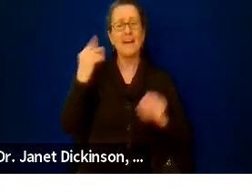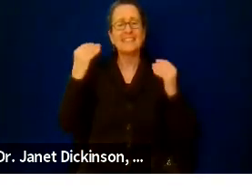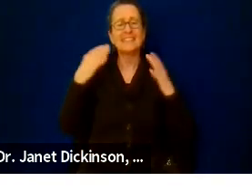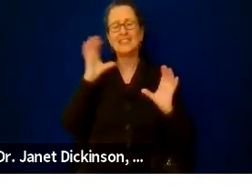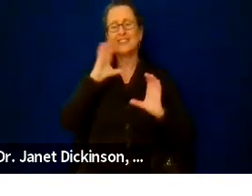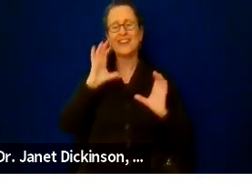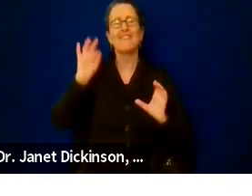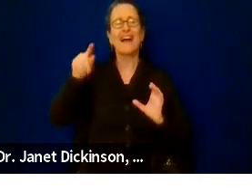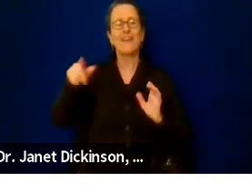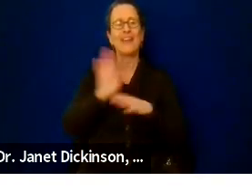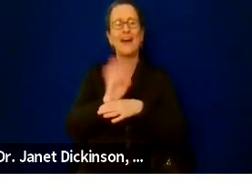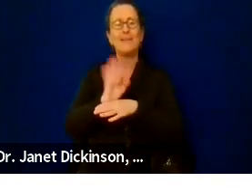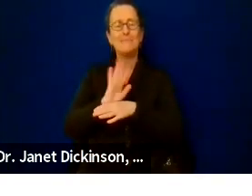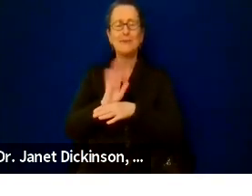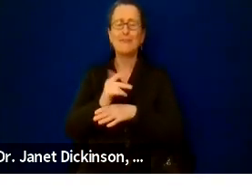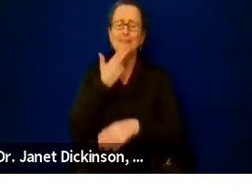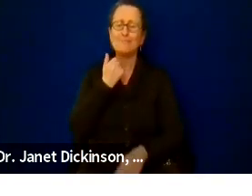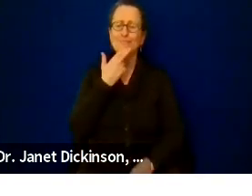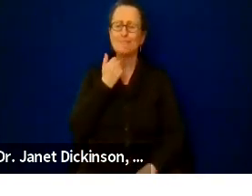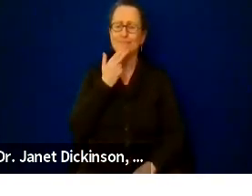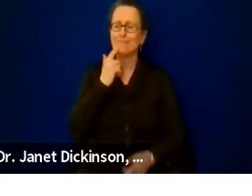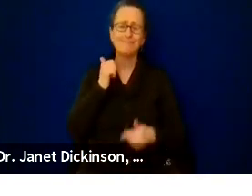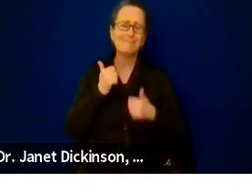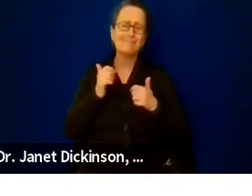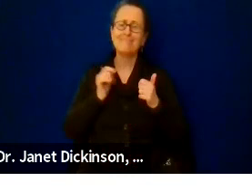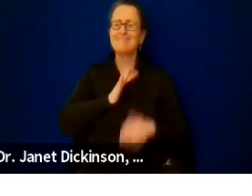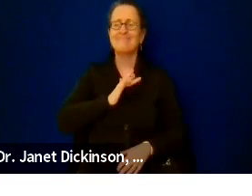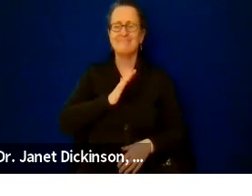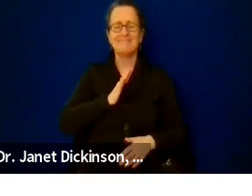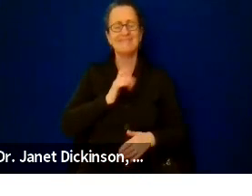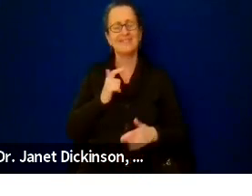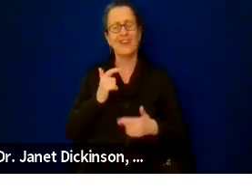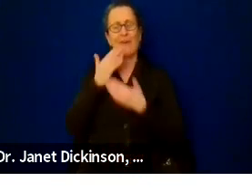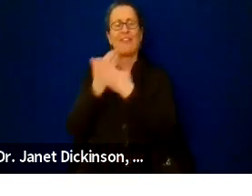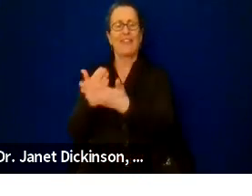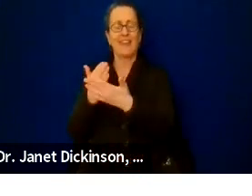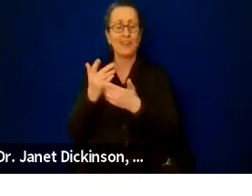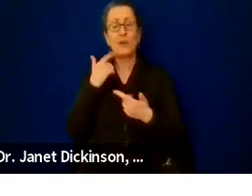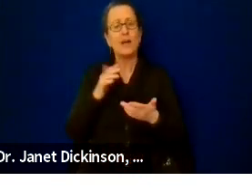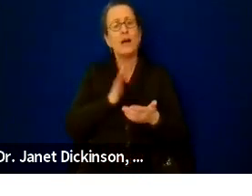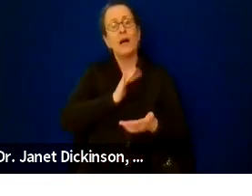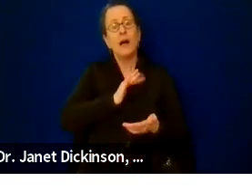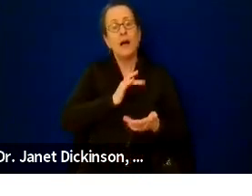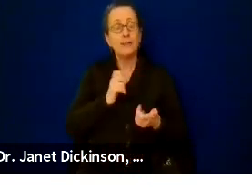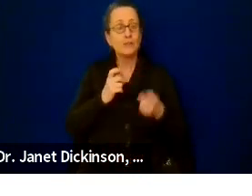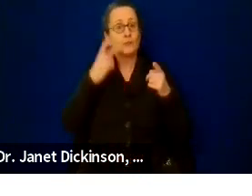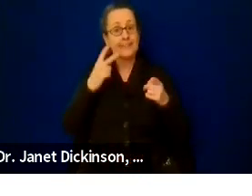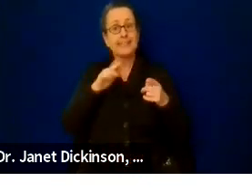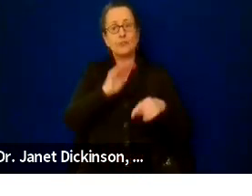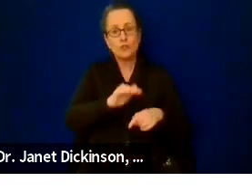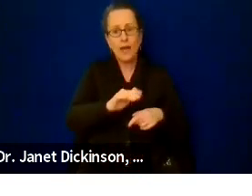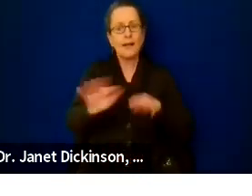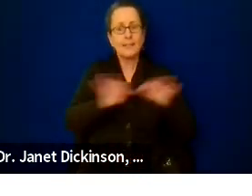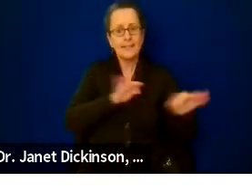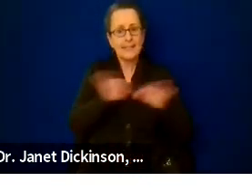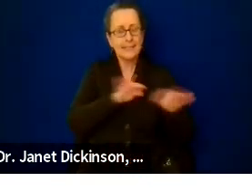we really appreciate that being shared with us. And sometimes it's easier to hear from a child about how you can do something than to